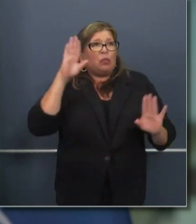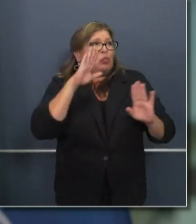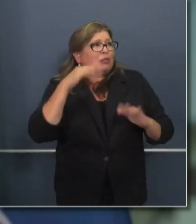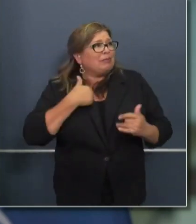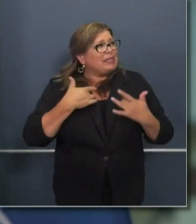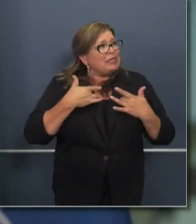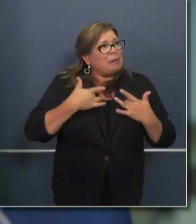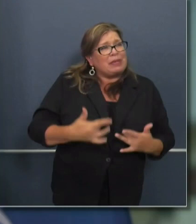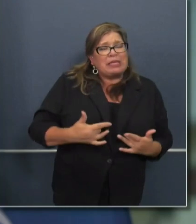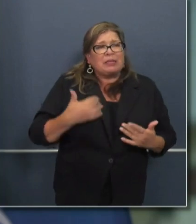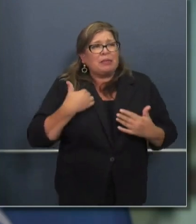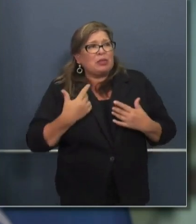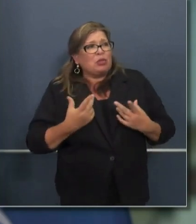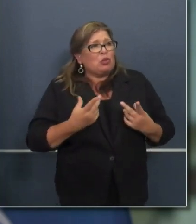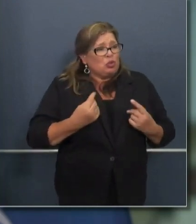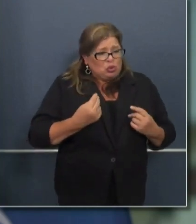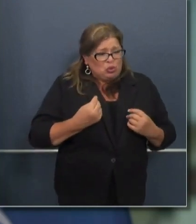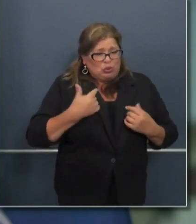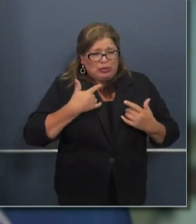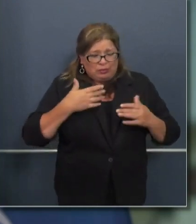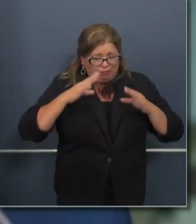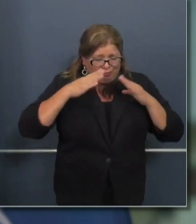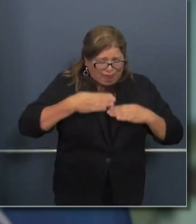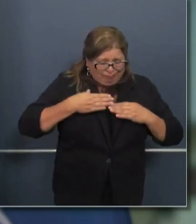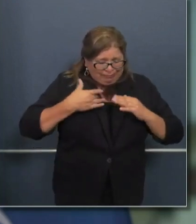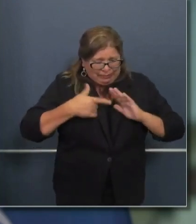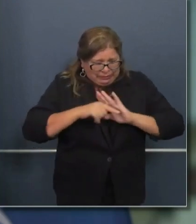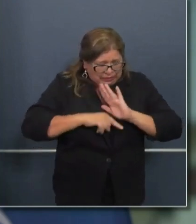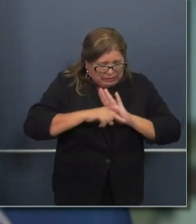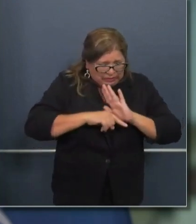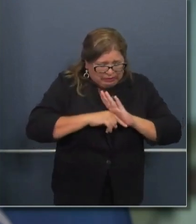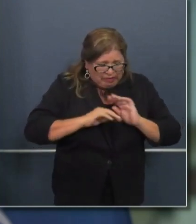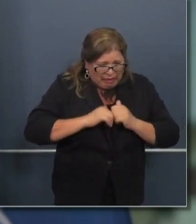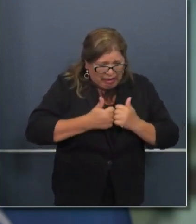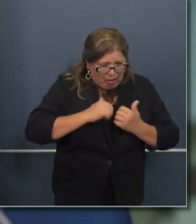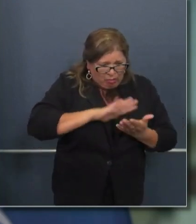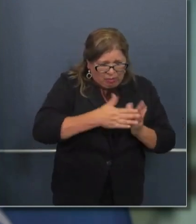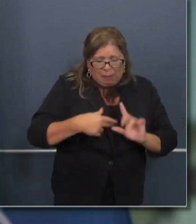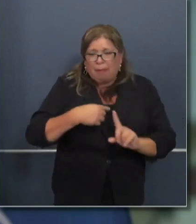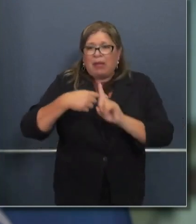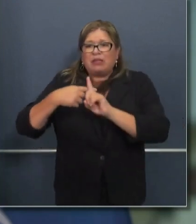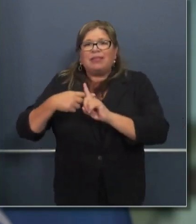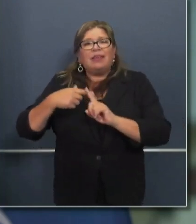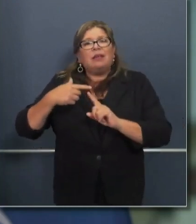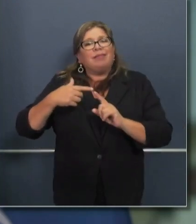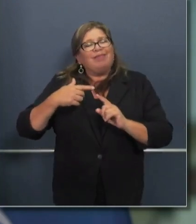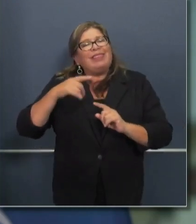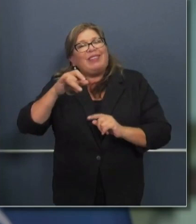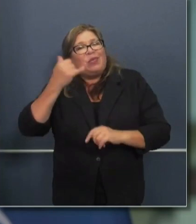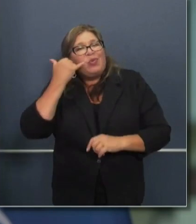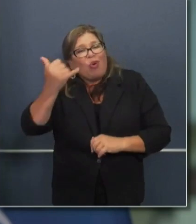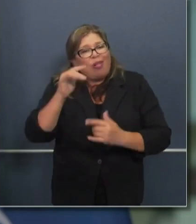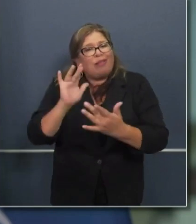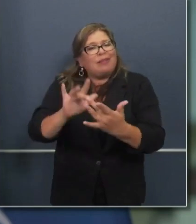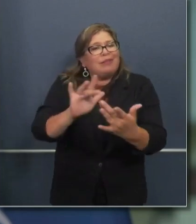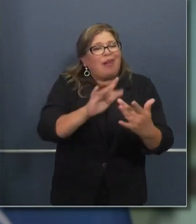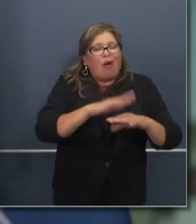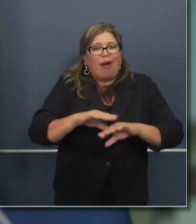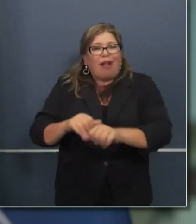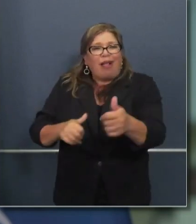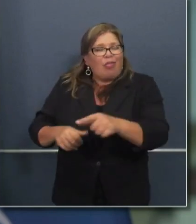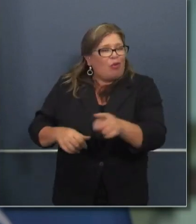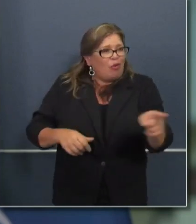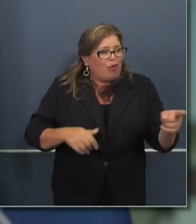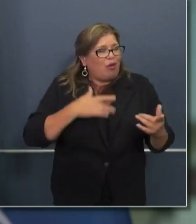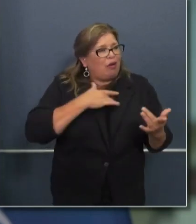can change your own outlook on life is by reaching out to someone else and checking in on their life. And